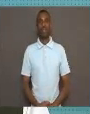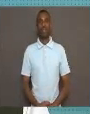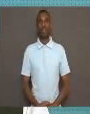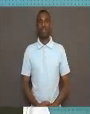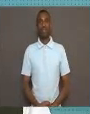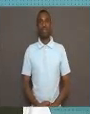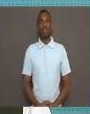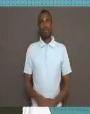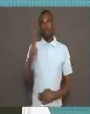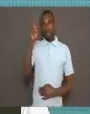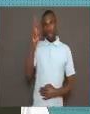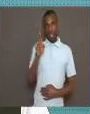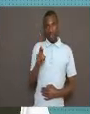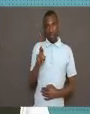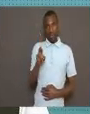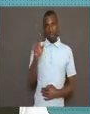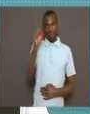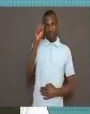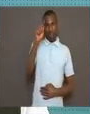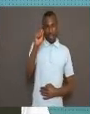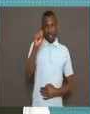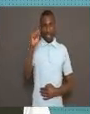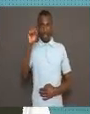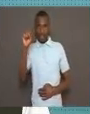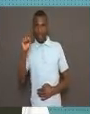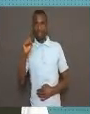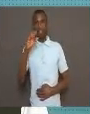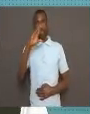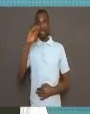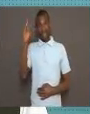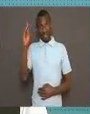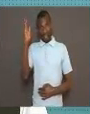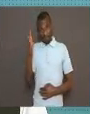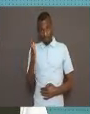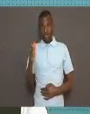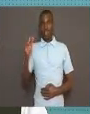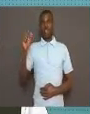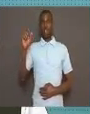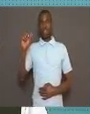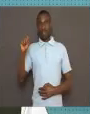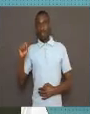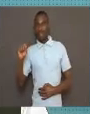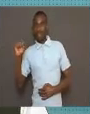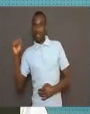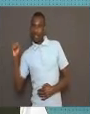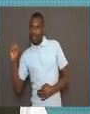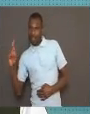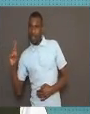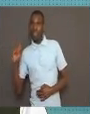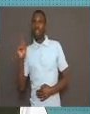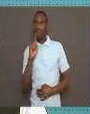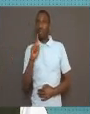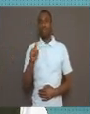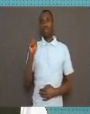The ratio of tensile stress to tensile strain up to the